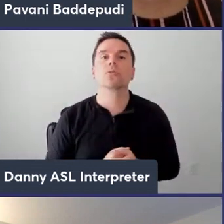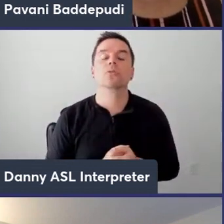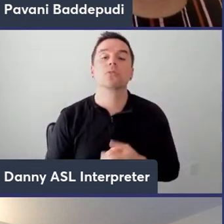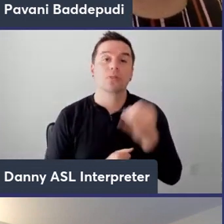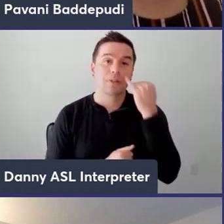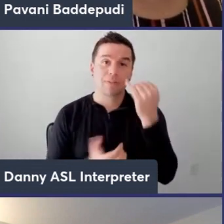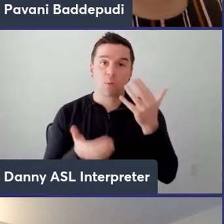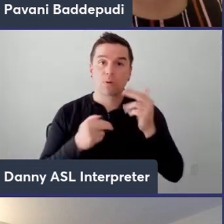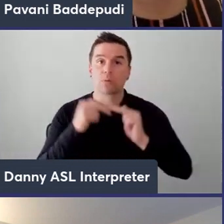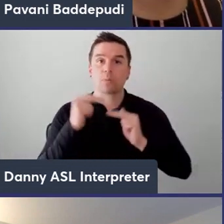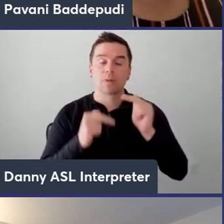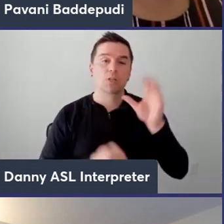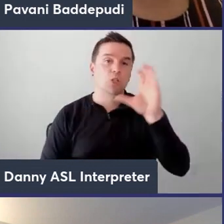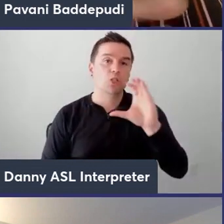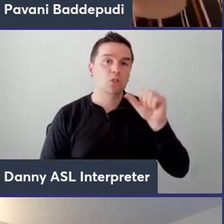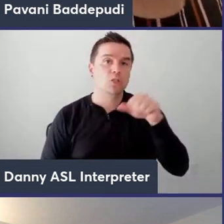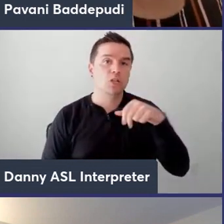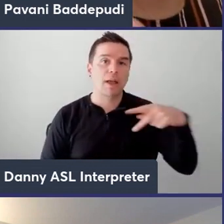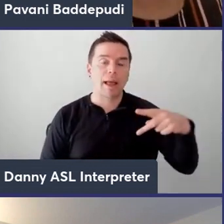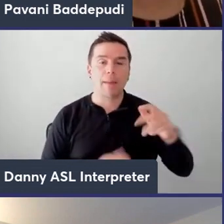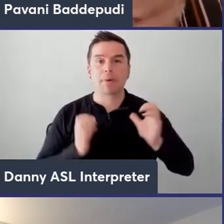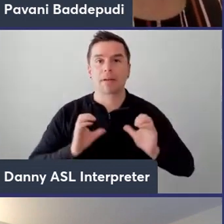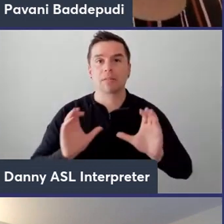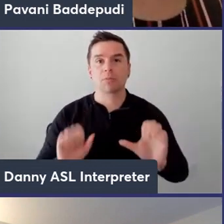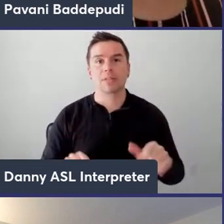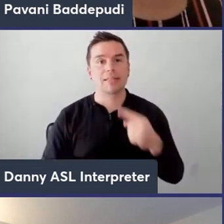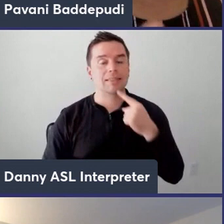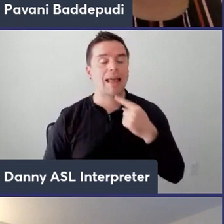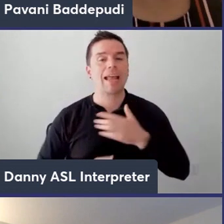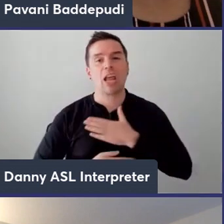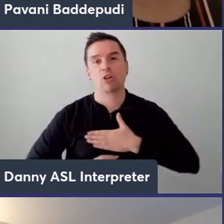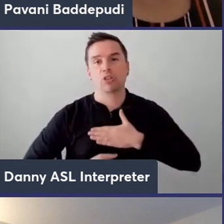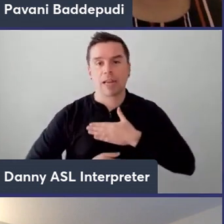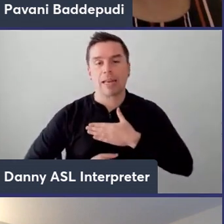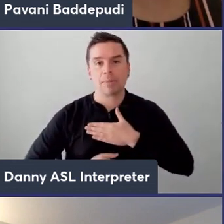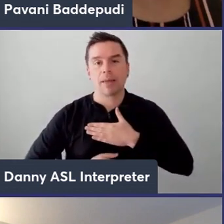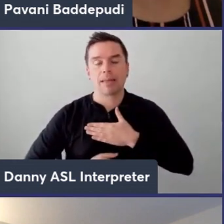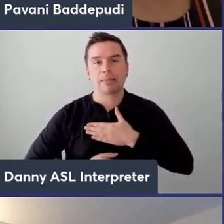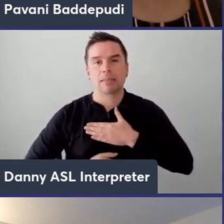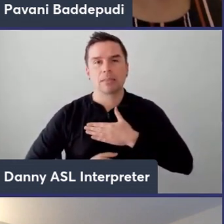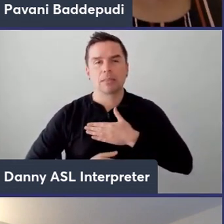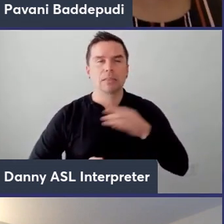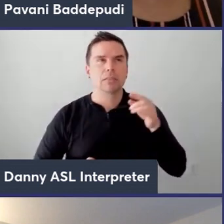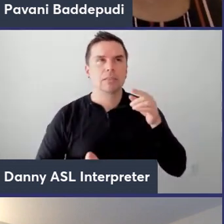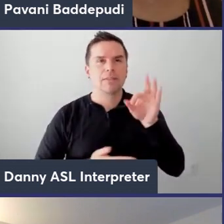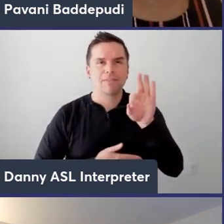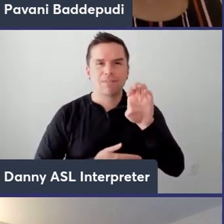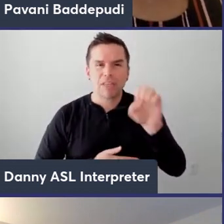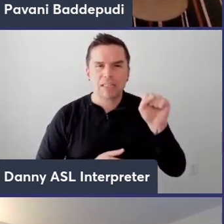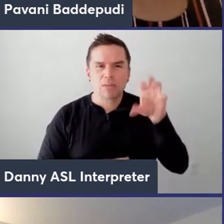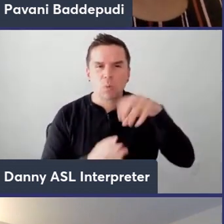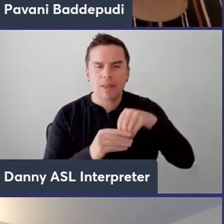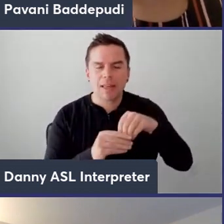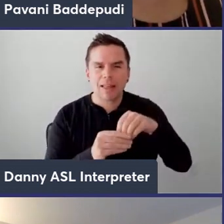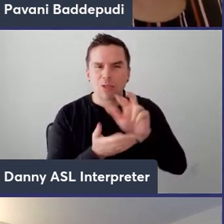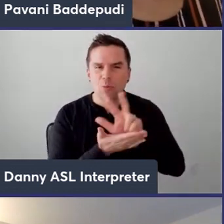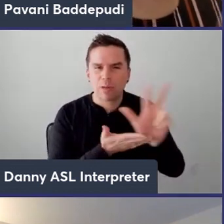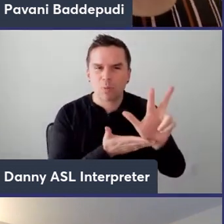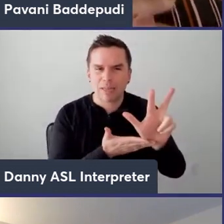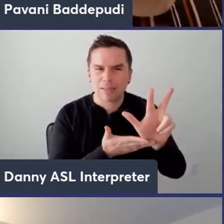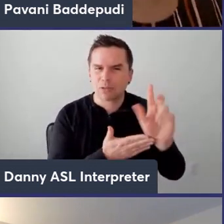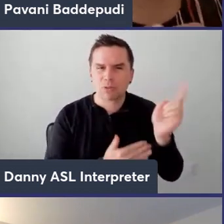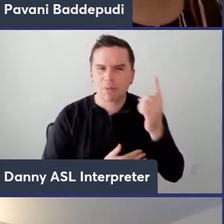search application where customers can simply say entertainment in the last, or what was it, entertainment fees in the last 3 weeks?